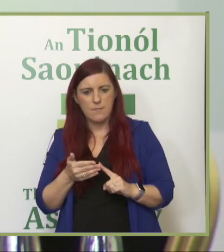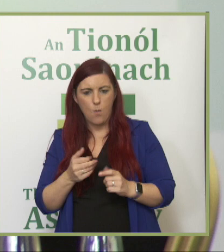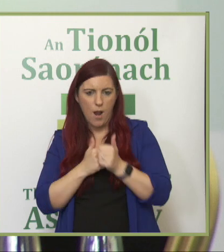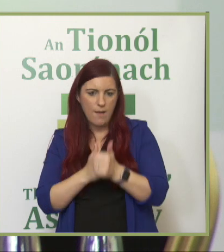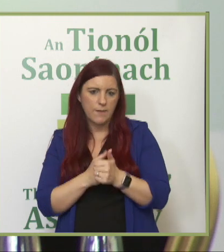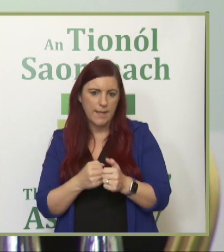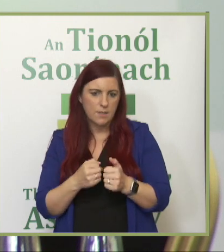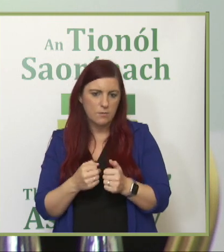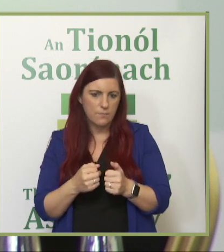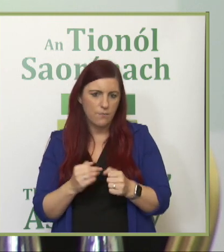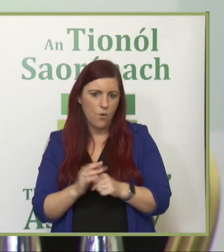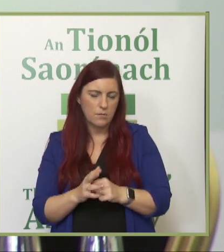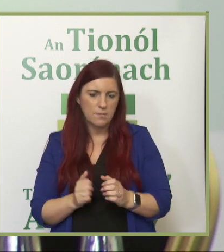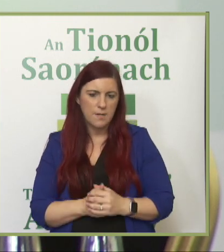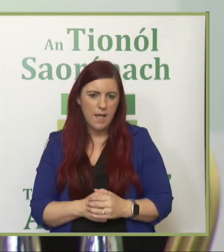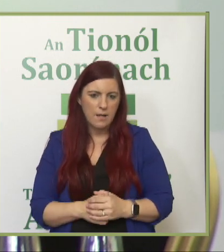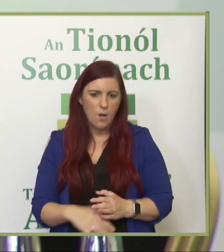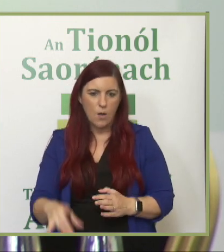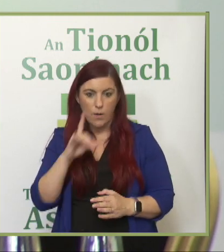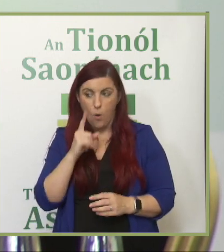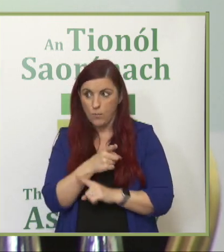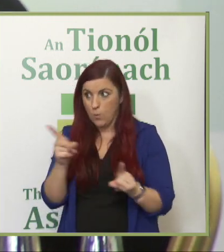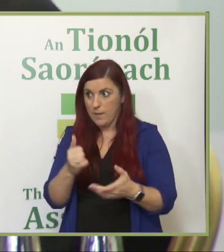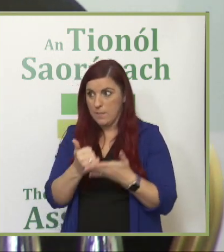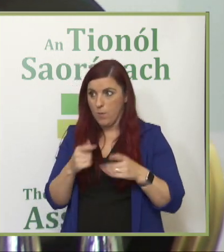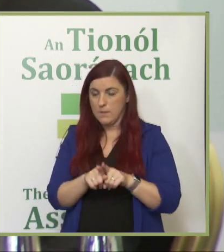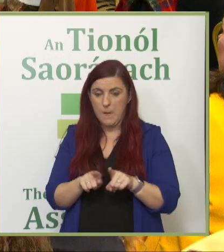advocating for, and we hope that you will support that as well.